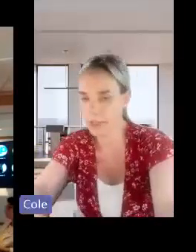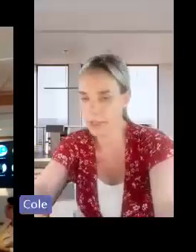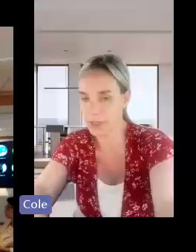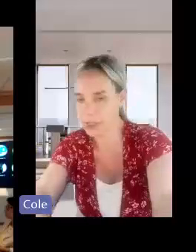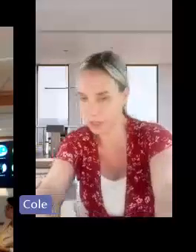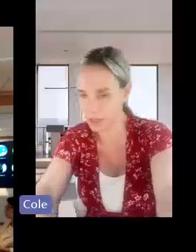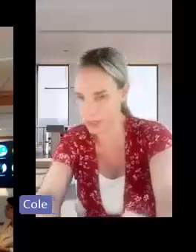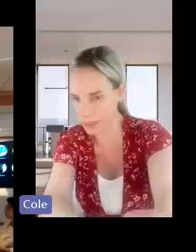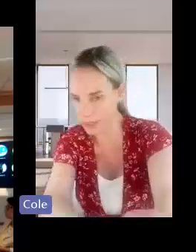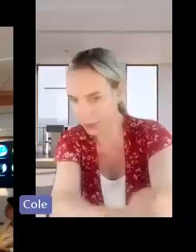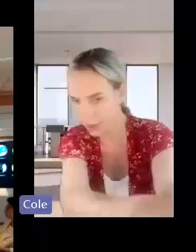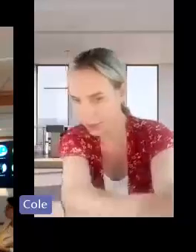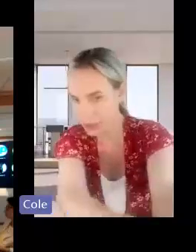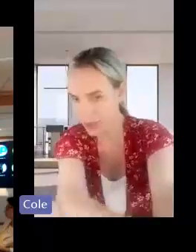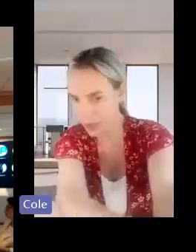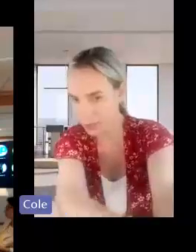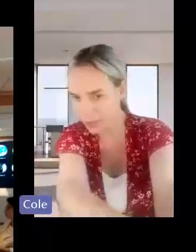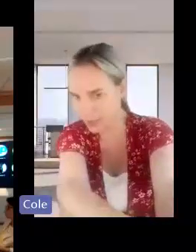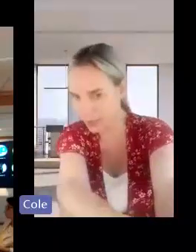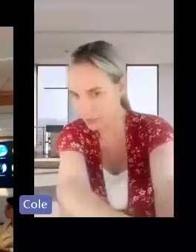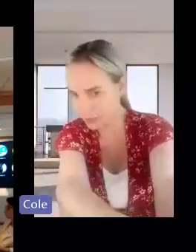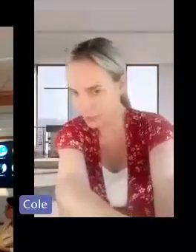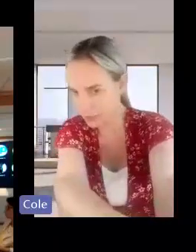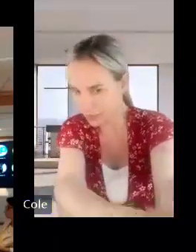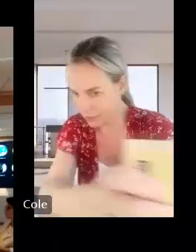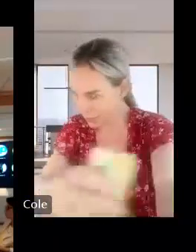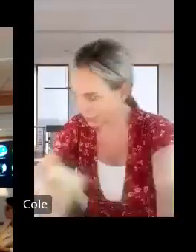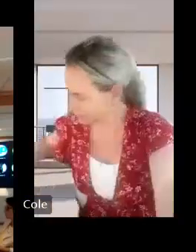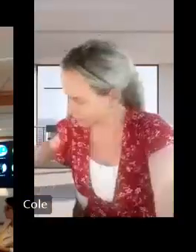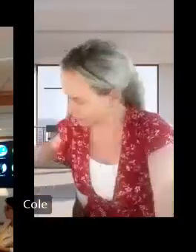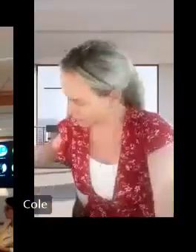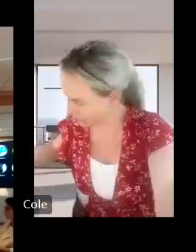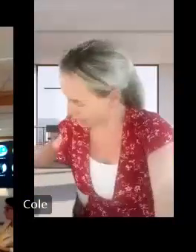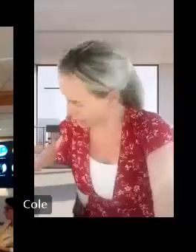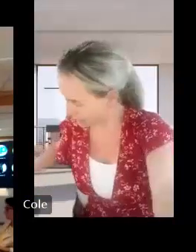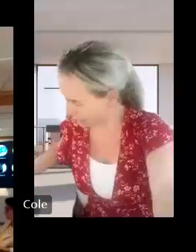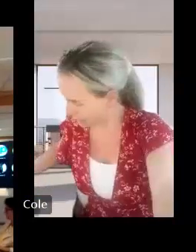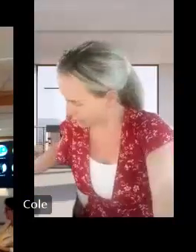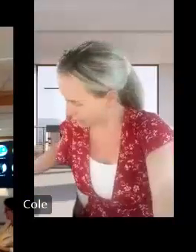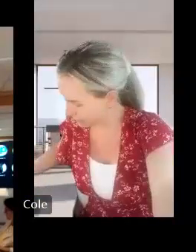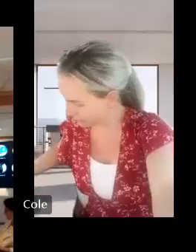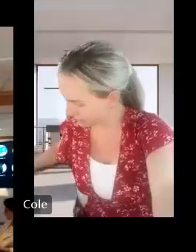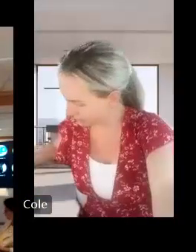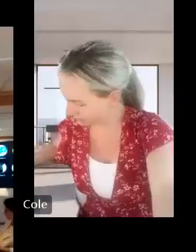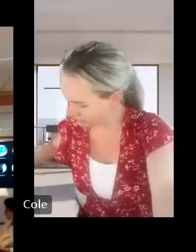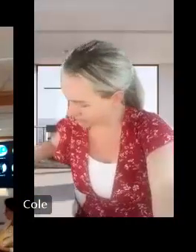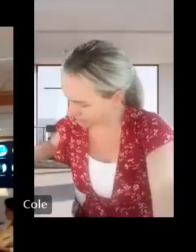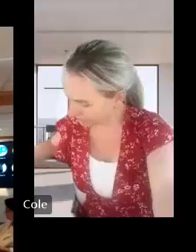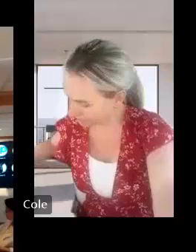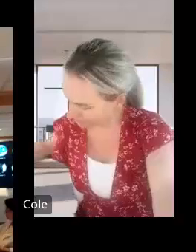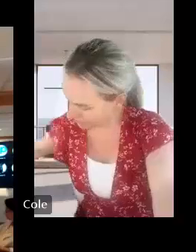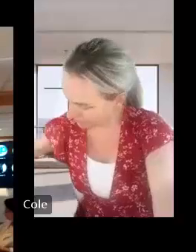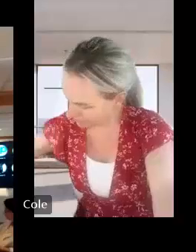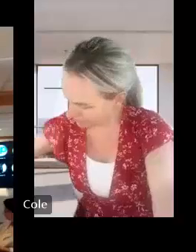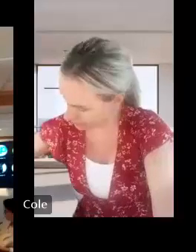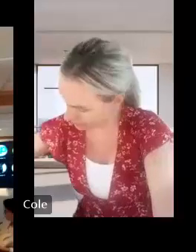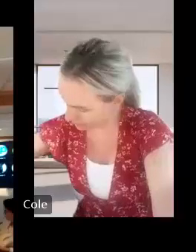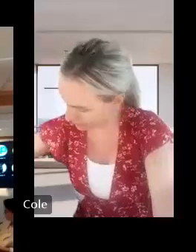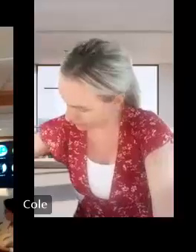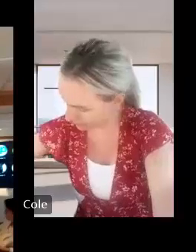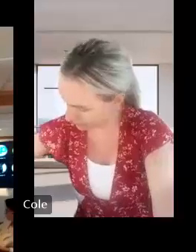No, that was all. I just wanted to see what was ranked and what wasn't. Ah, absolutely. Okay.